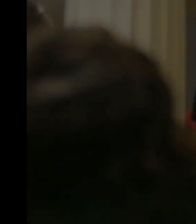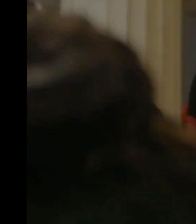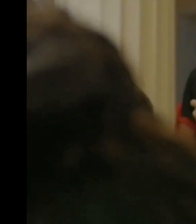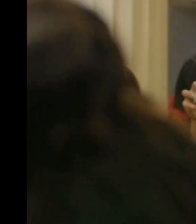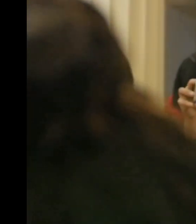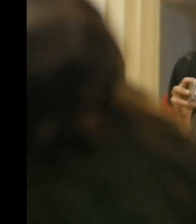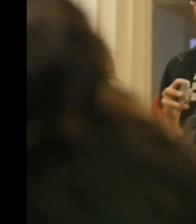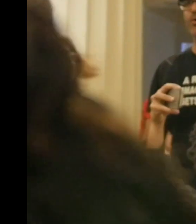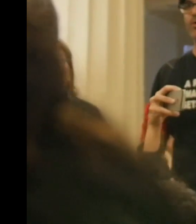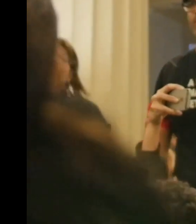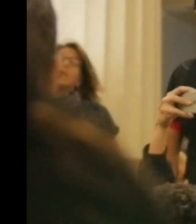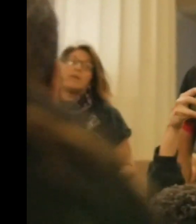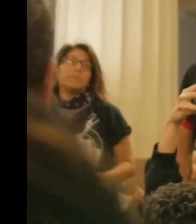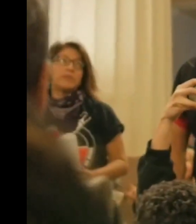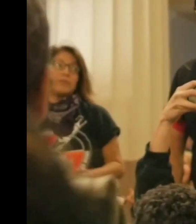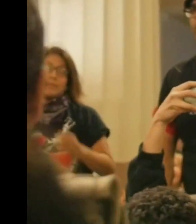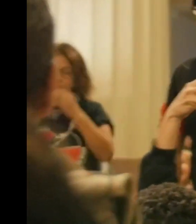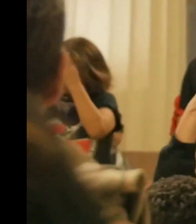Welcome to